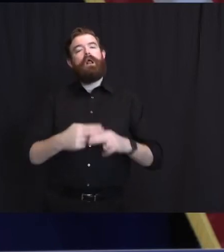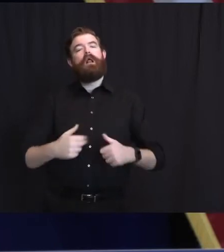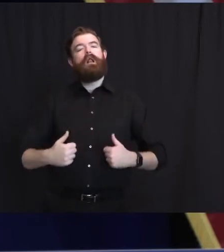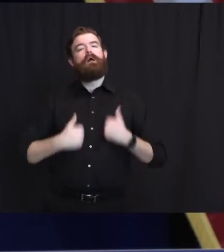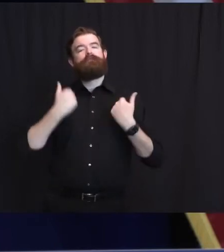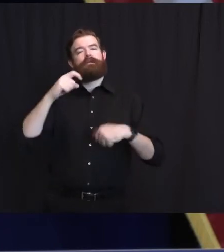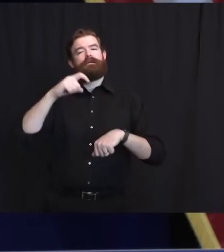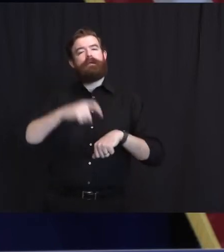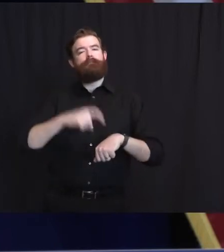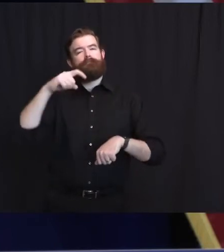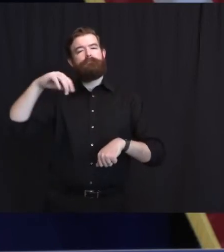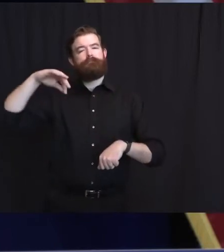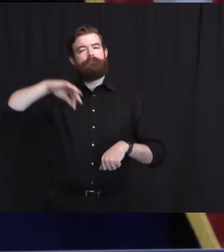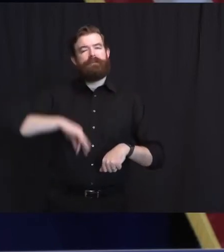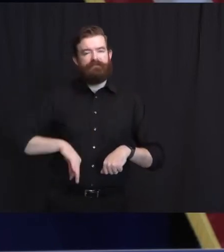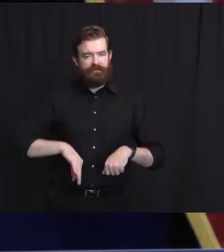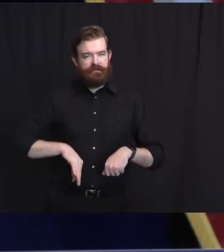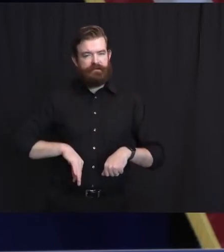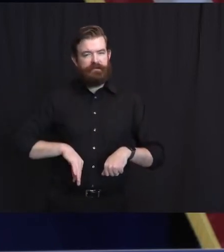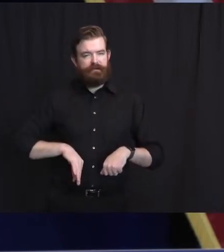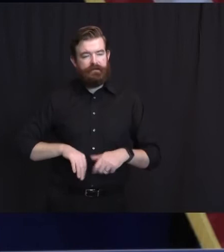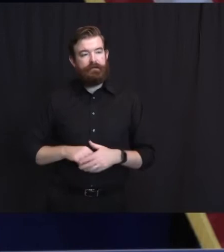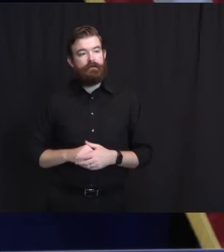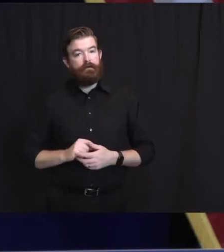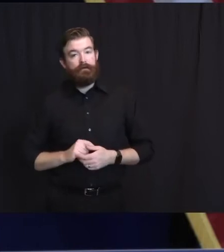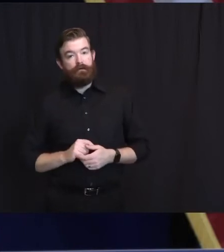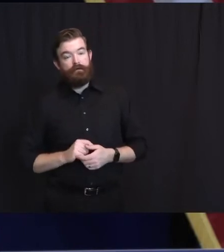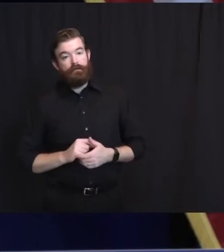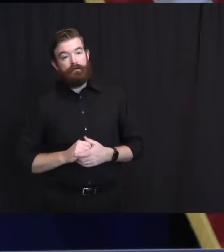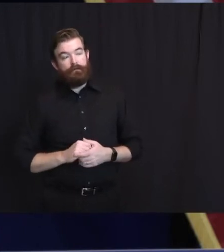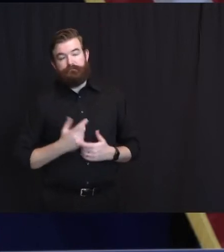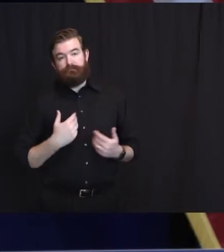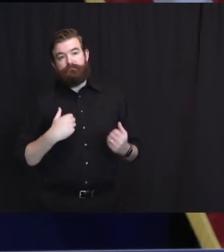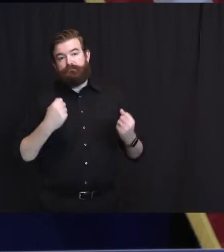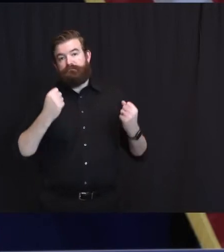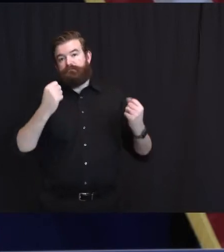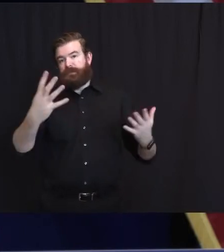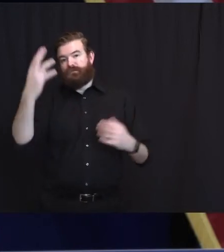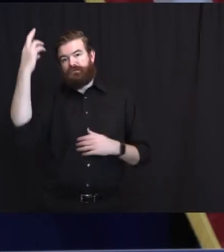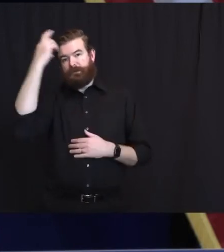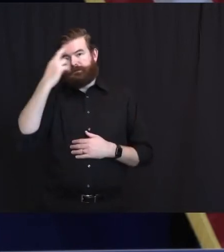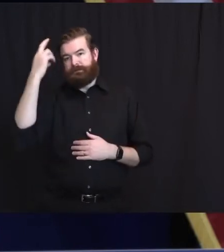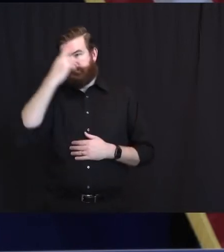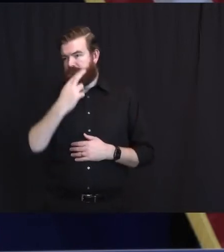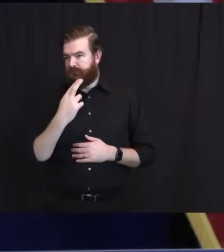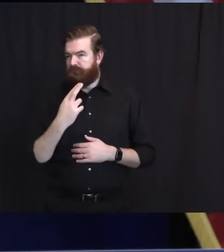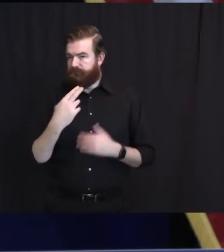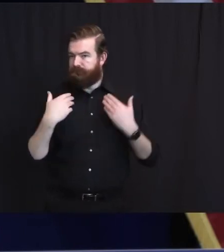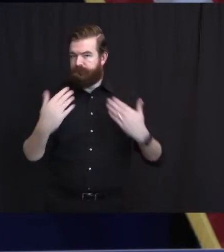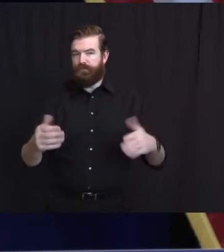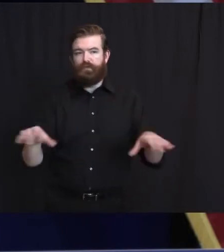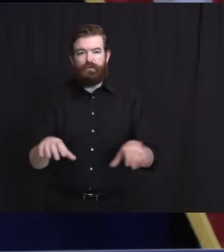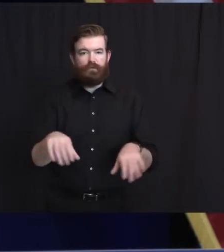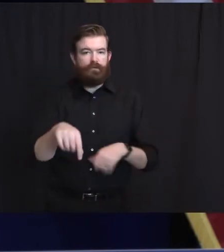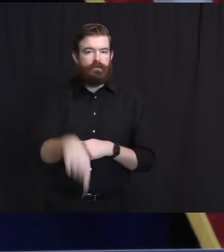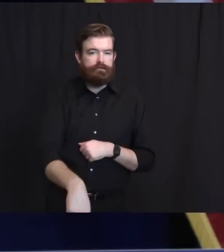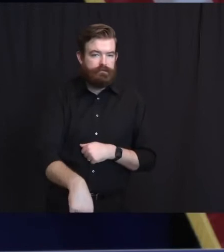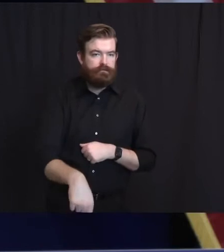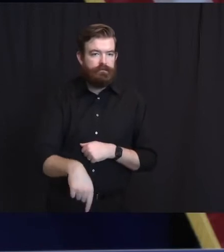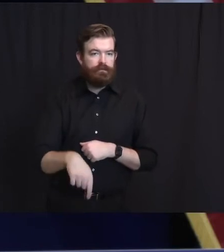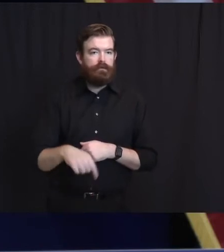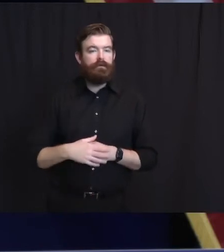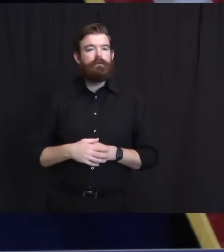are considered. For all these reasons, we are eager to begin working with this year's awardees on implementing or